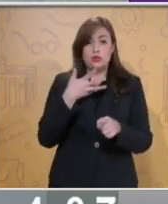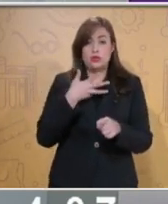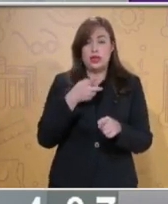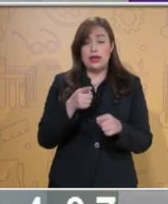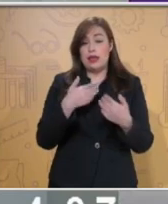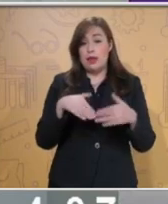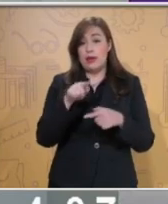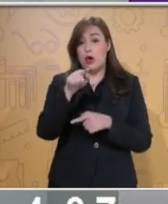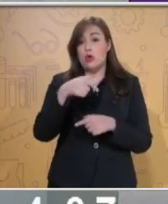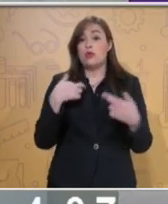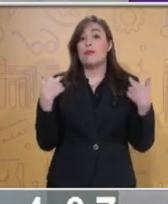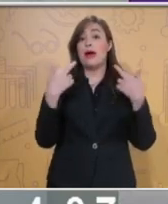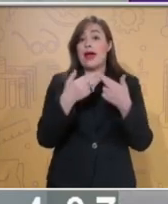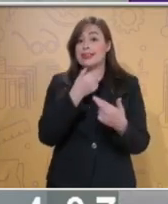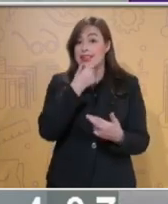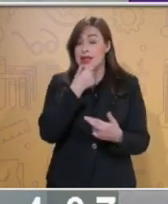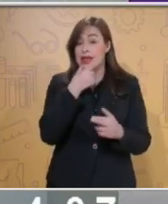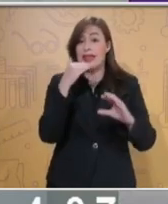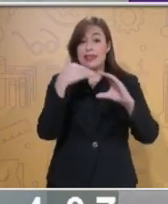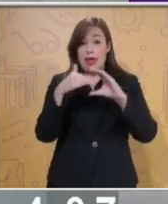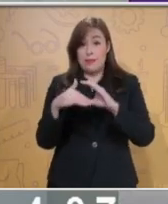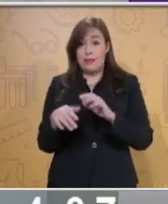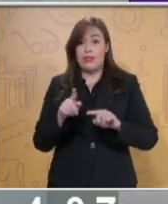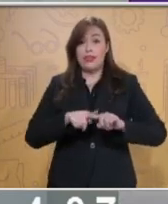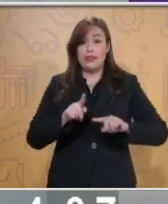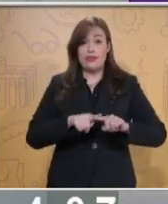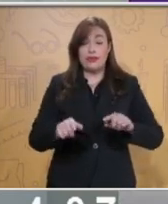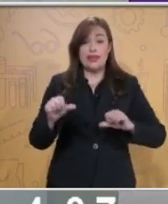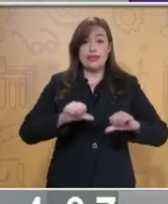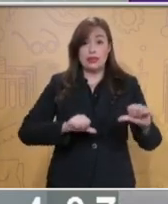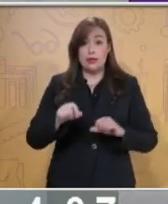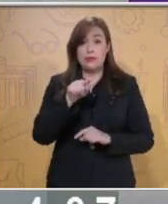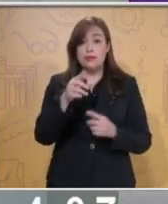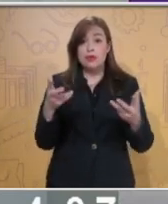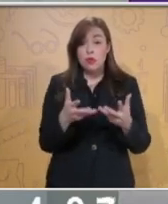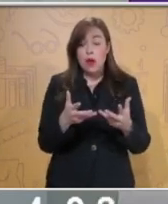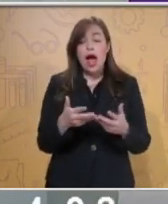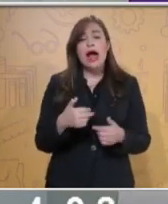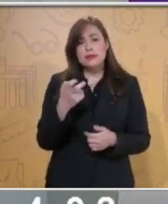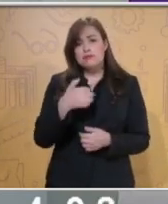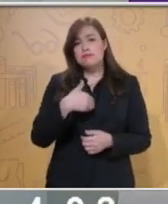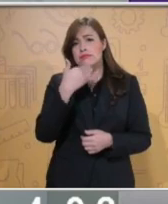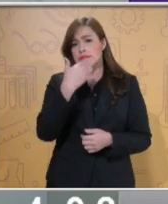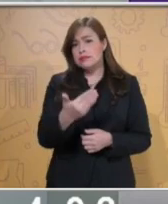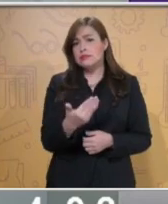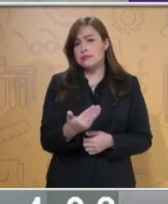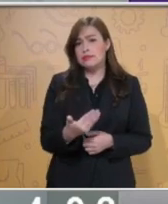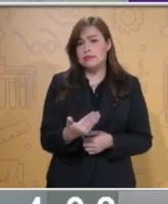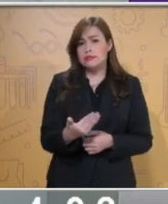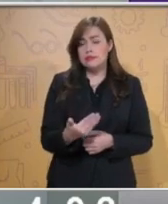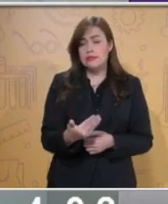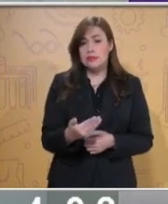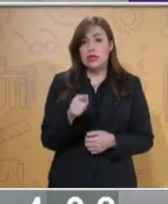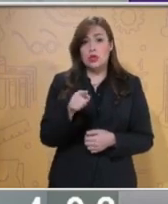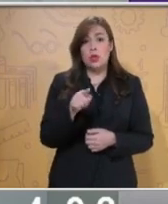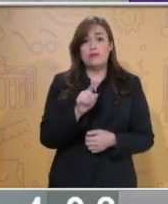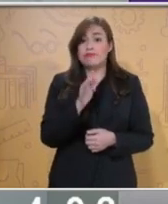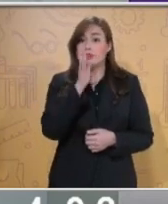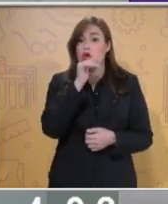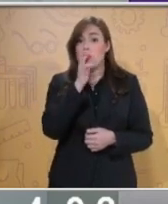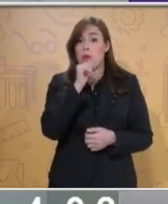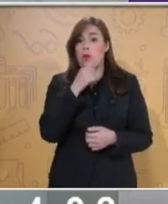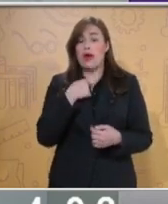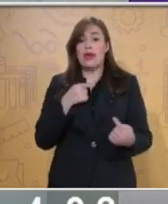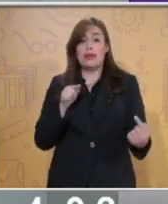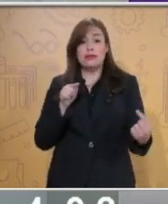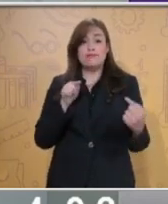is sending you some activities that you must to do, and that's okay. But if you have no contact with your English